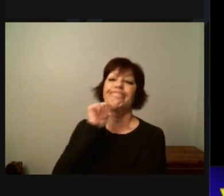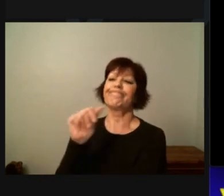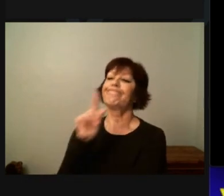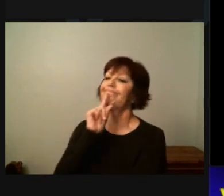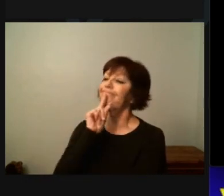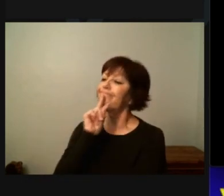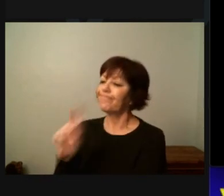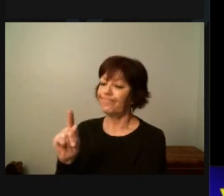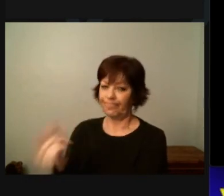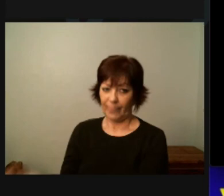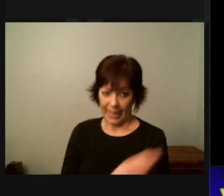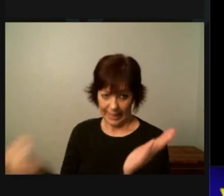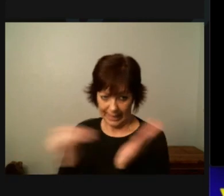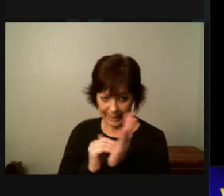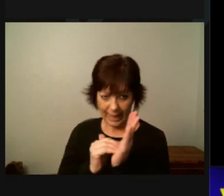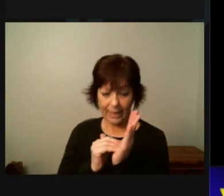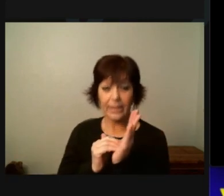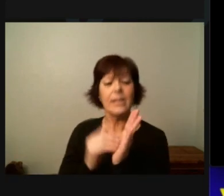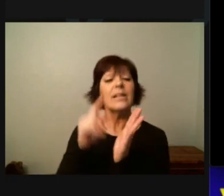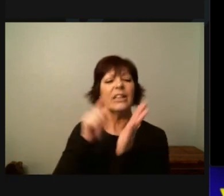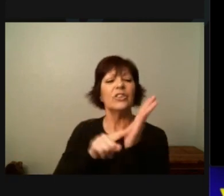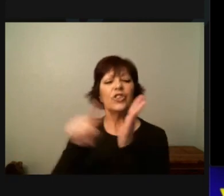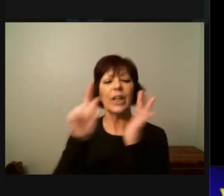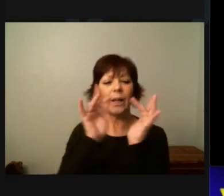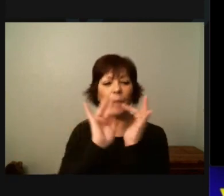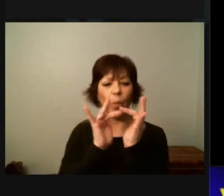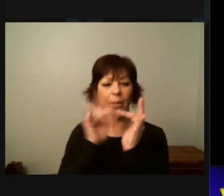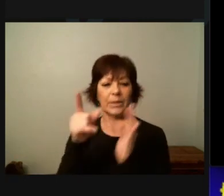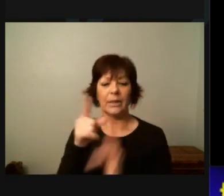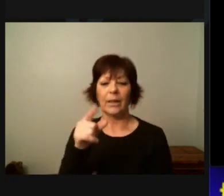Once again, check that website,